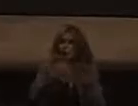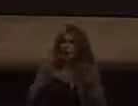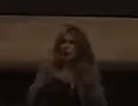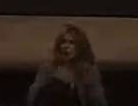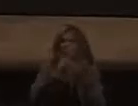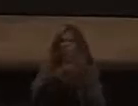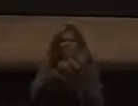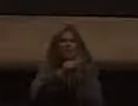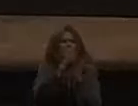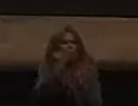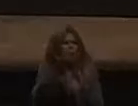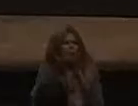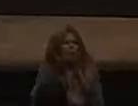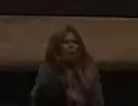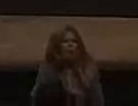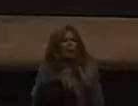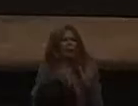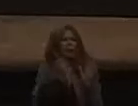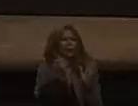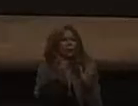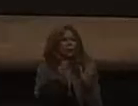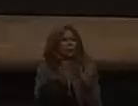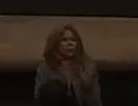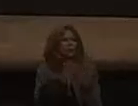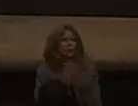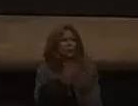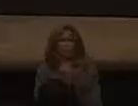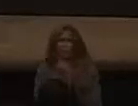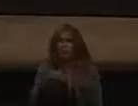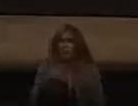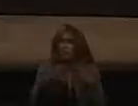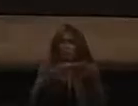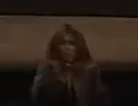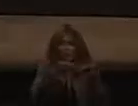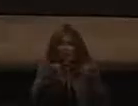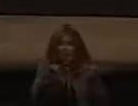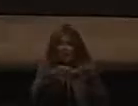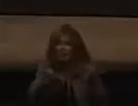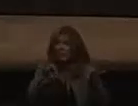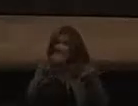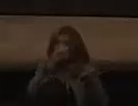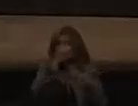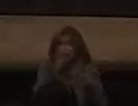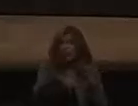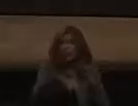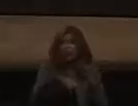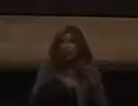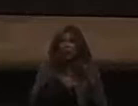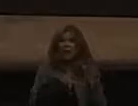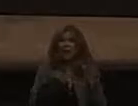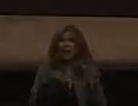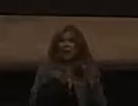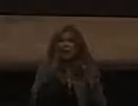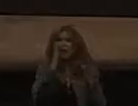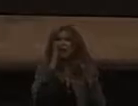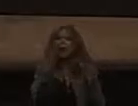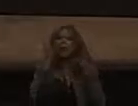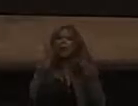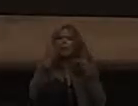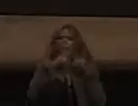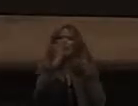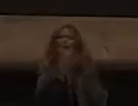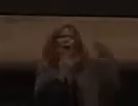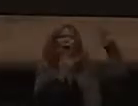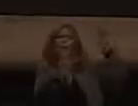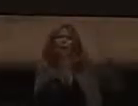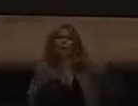art, where you want to provide captioning on that art, and then possibly the artist might have a problem with that because